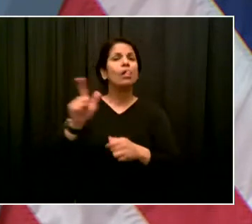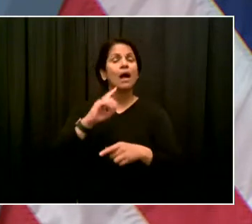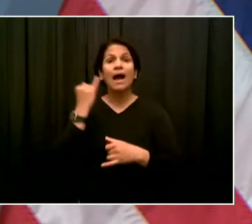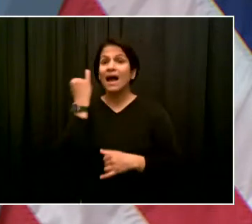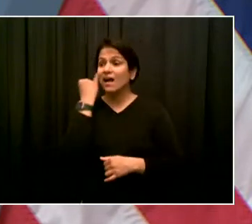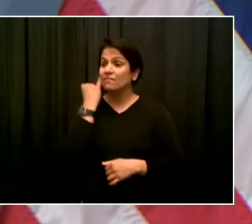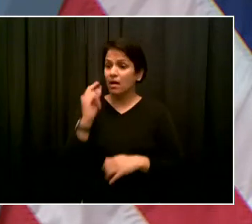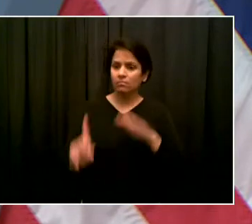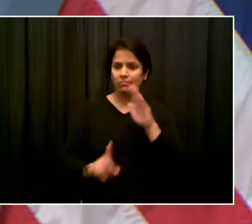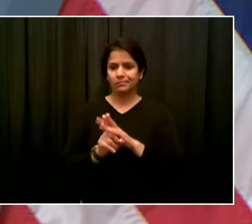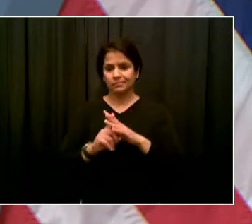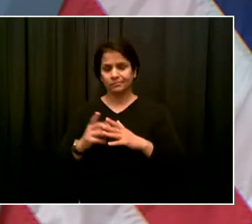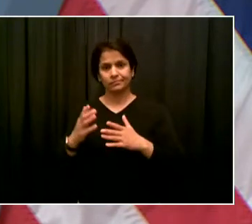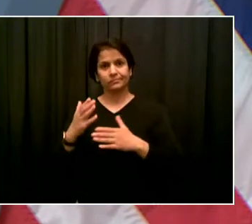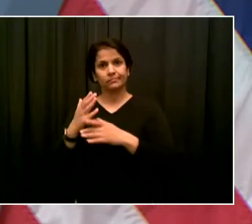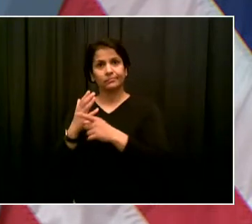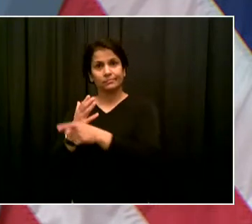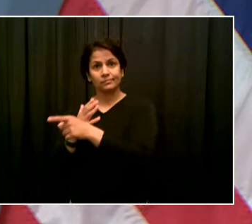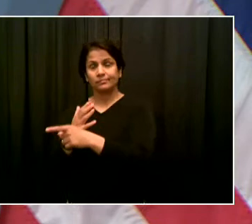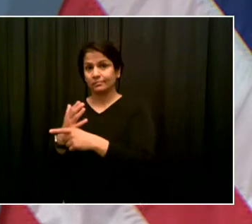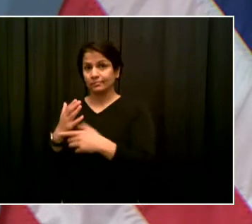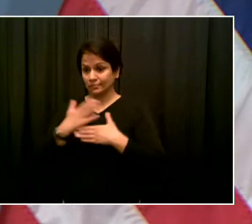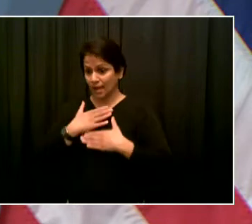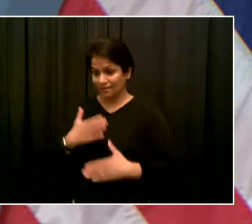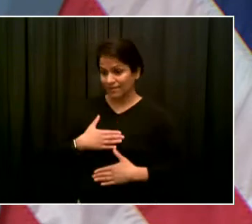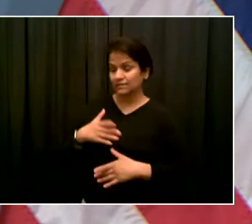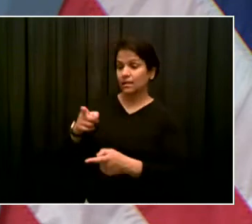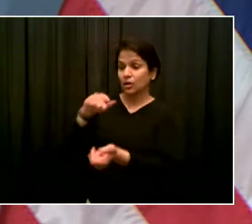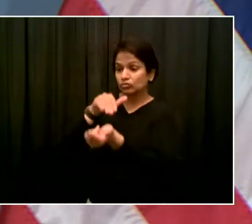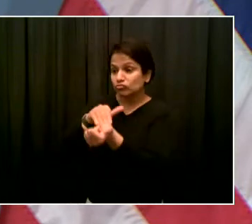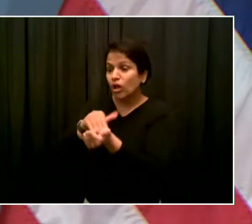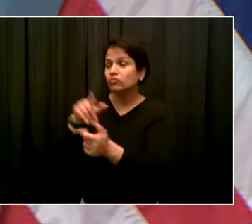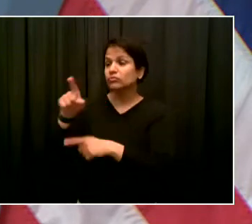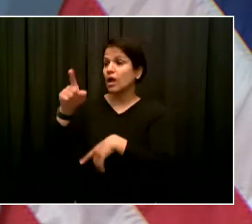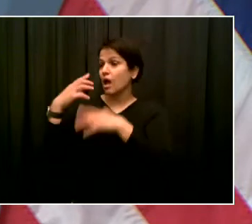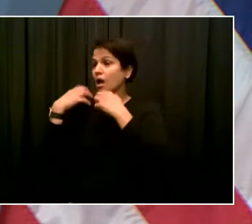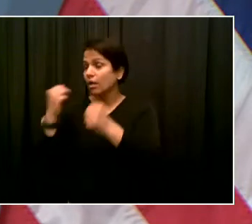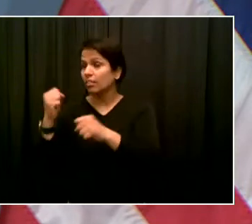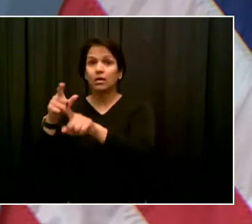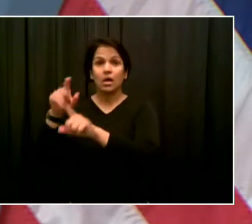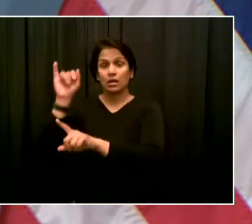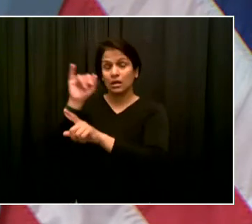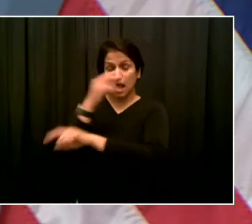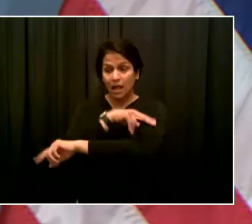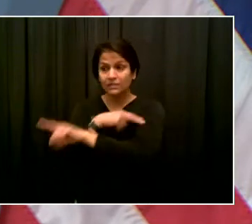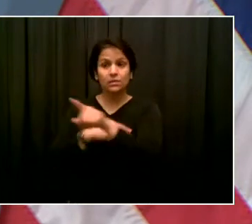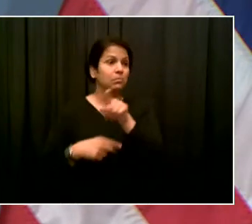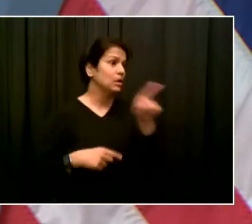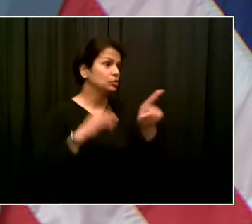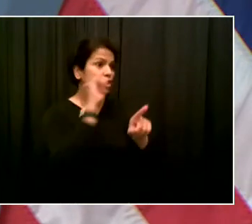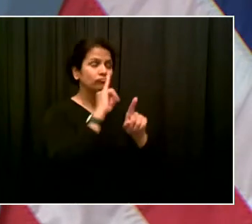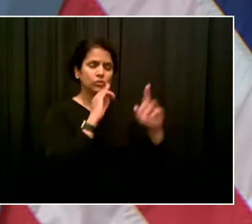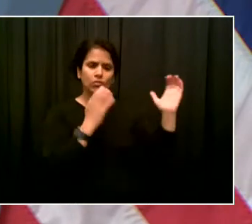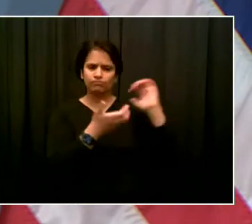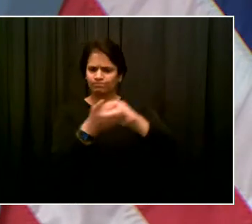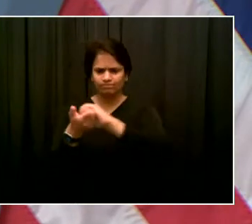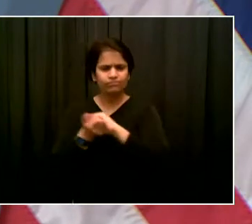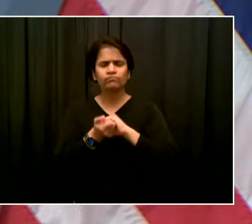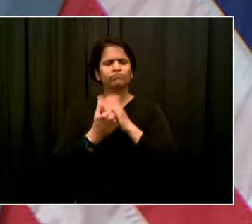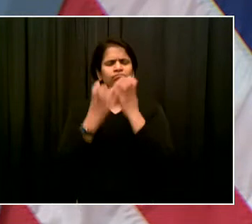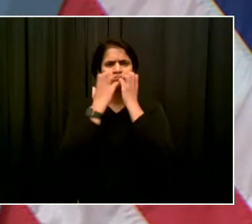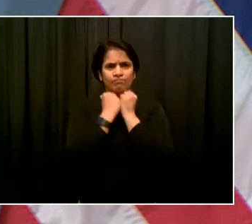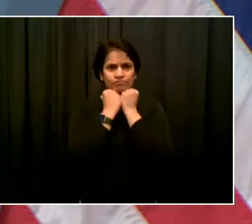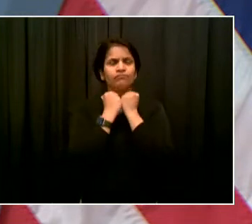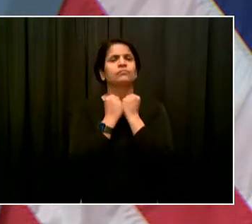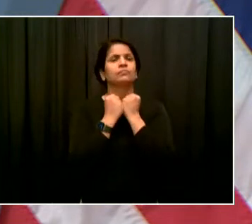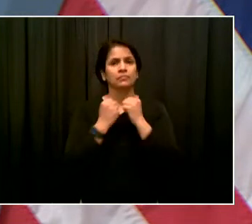of patient care. And that's why today we are encouraging nurses, pharmacists,